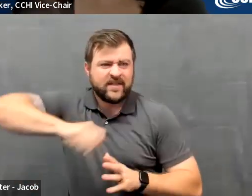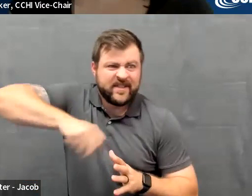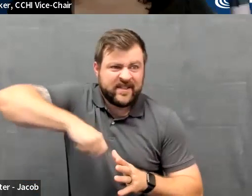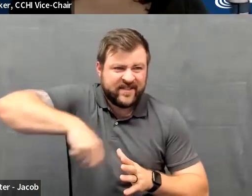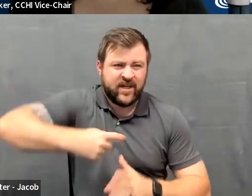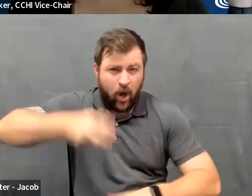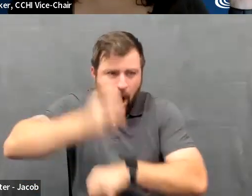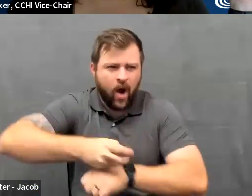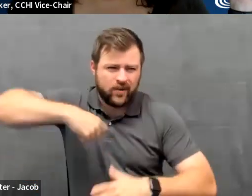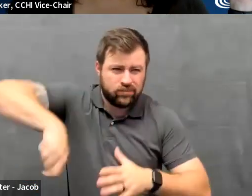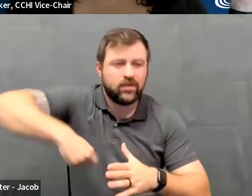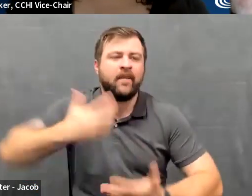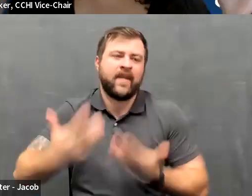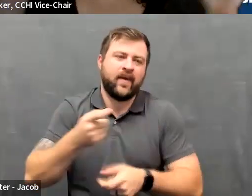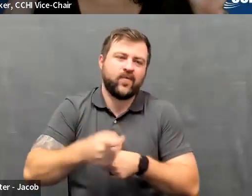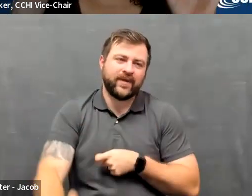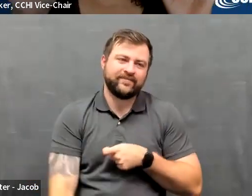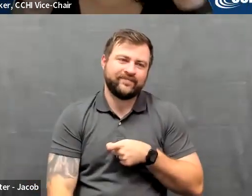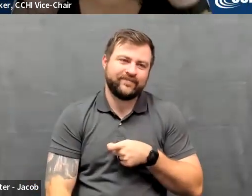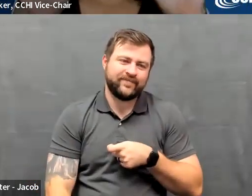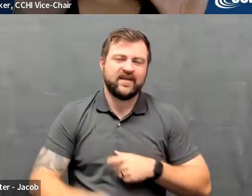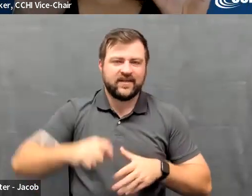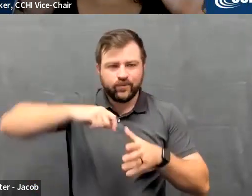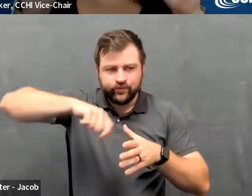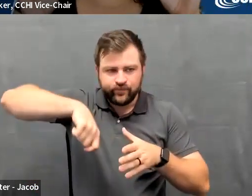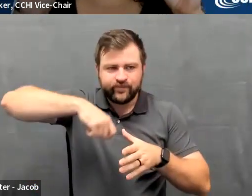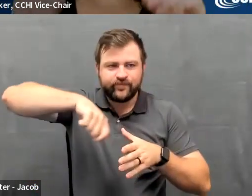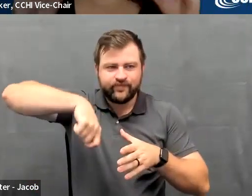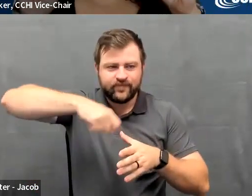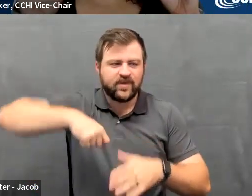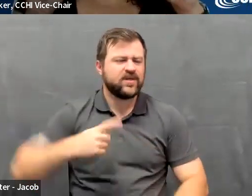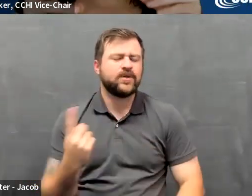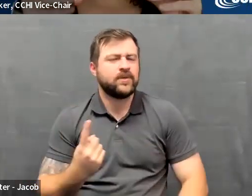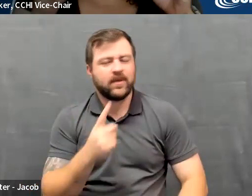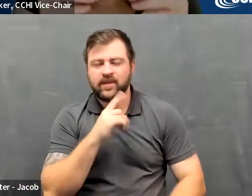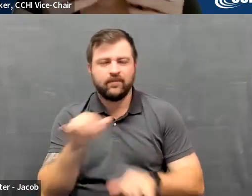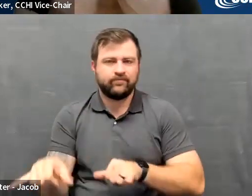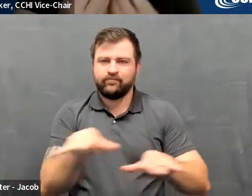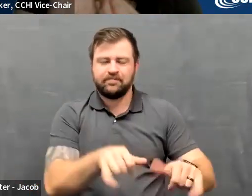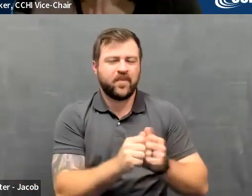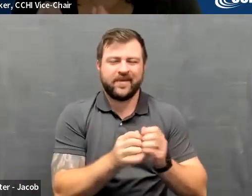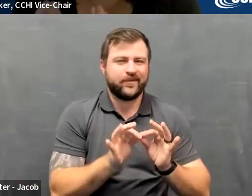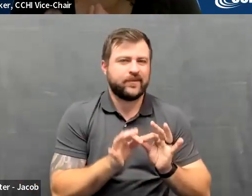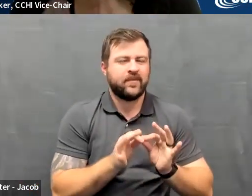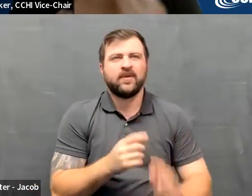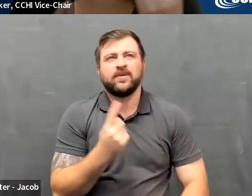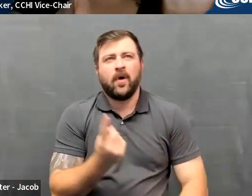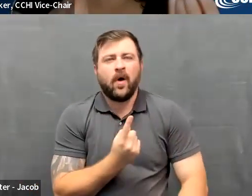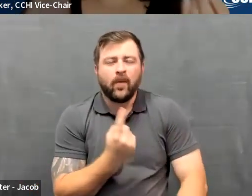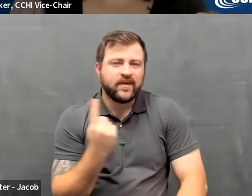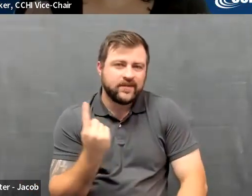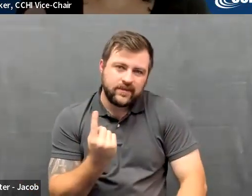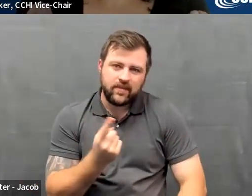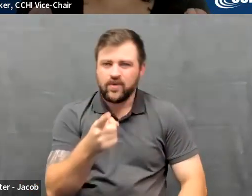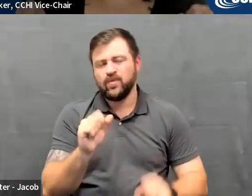hard, then I might have ruined the recipe. So there's always something, and the same is true with interpreting, there's always something